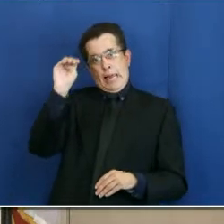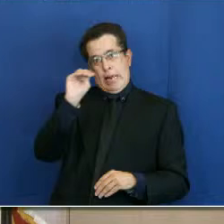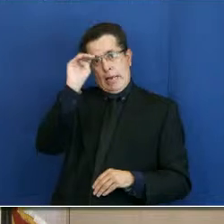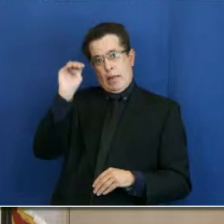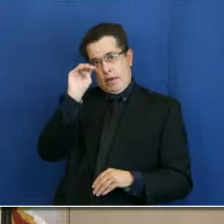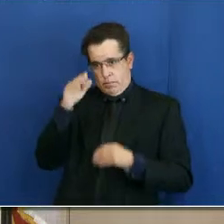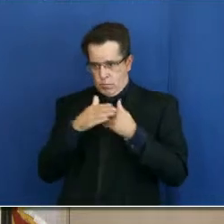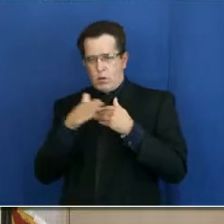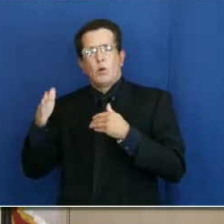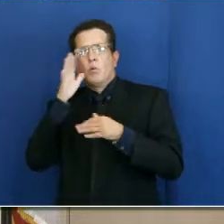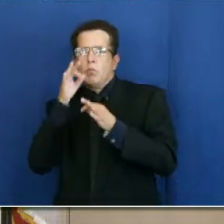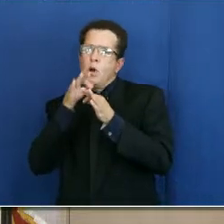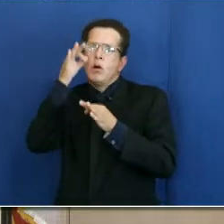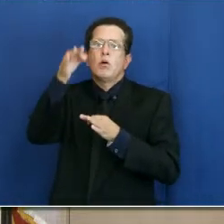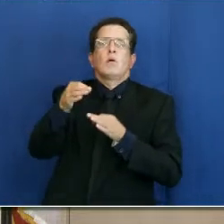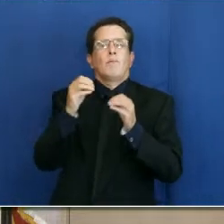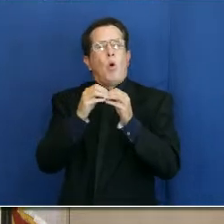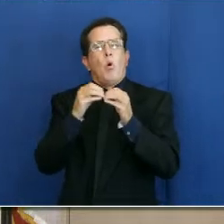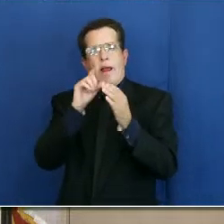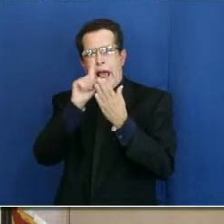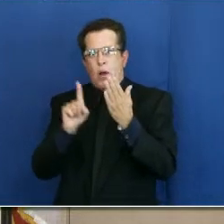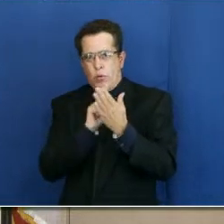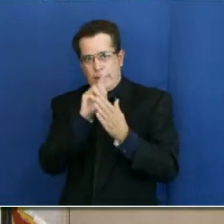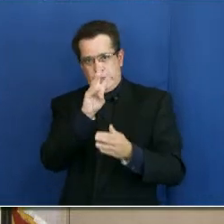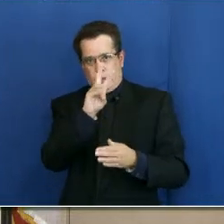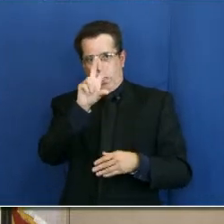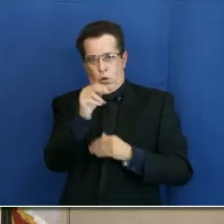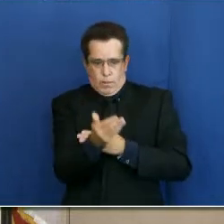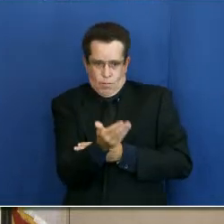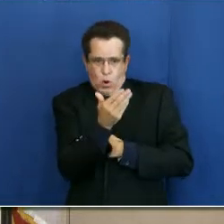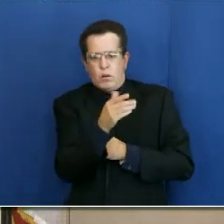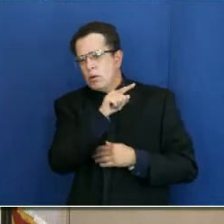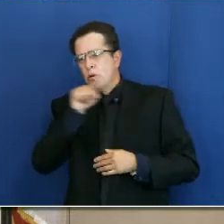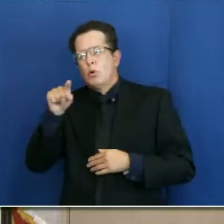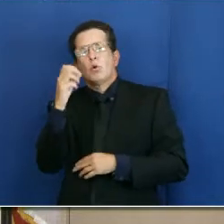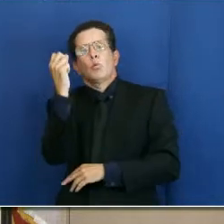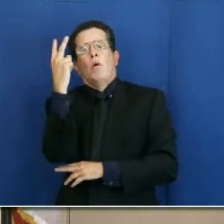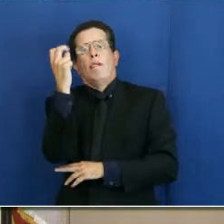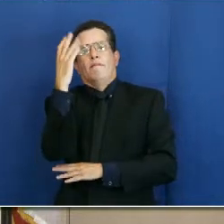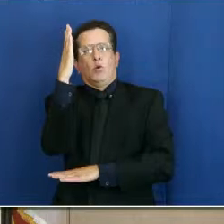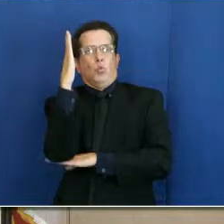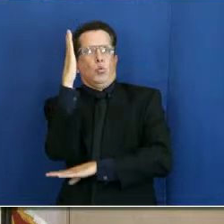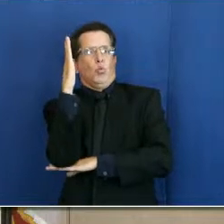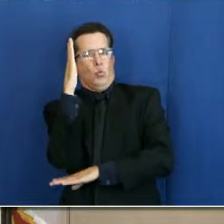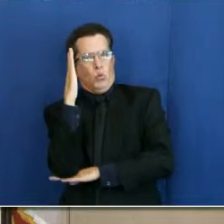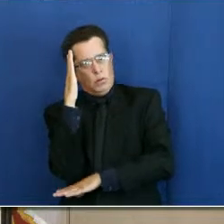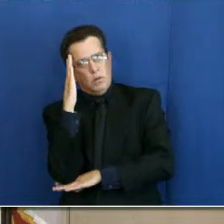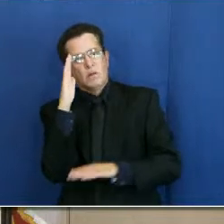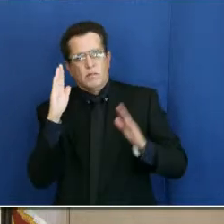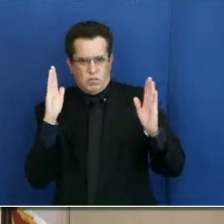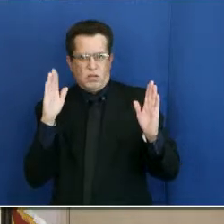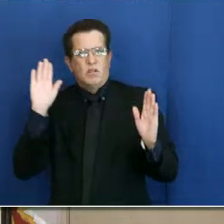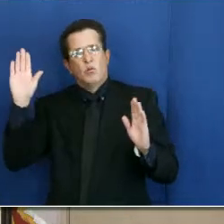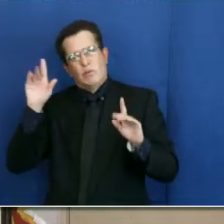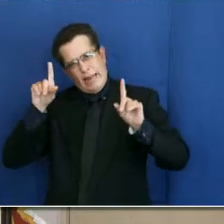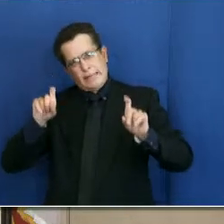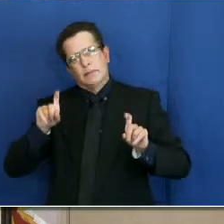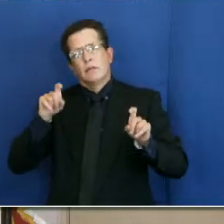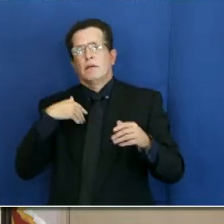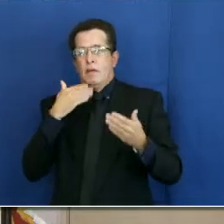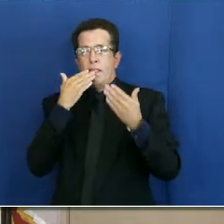be extending those hours from 6:30 to 12 noon. And again, we've been very pleased with the response we've